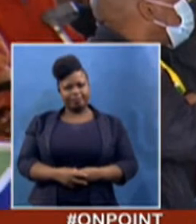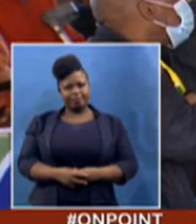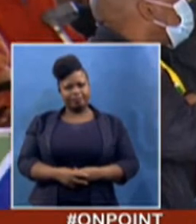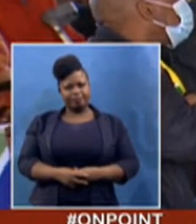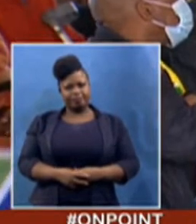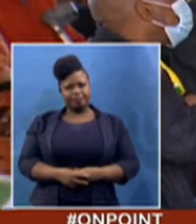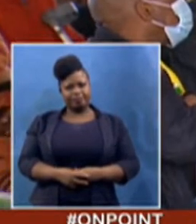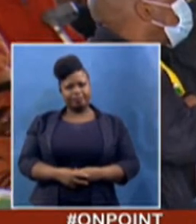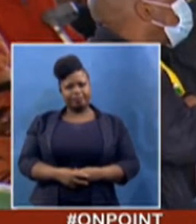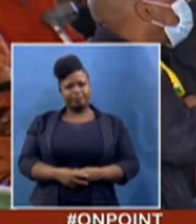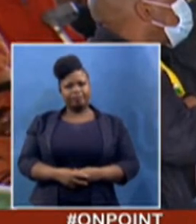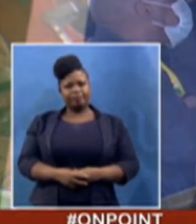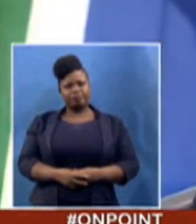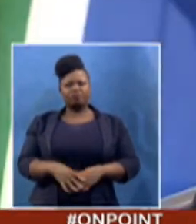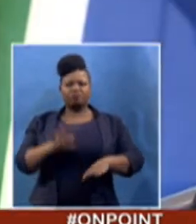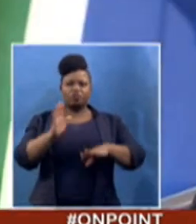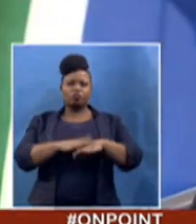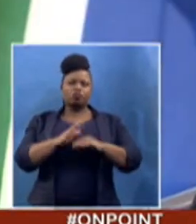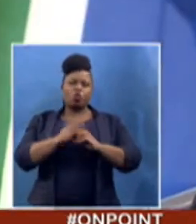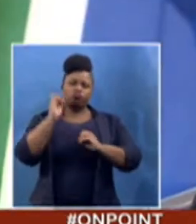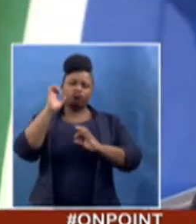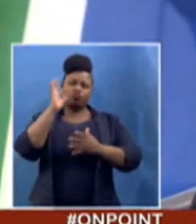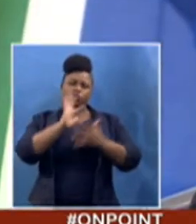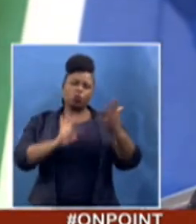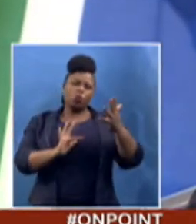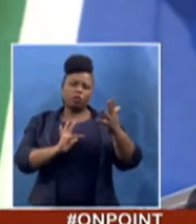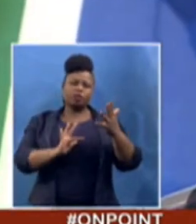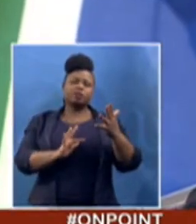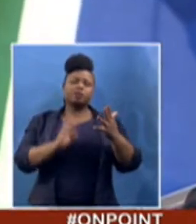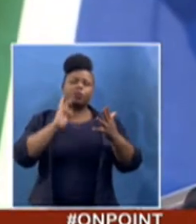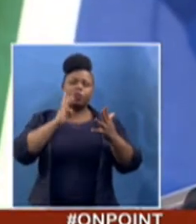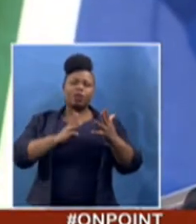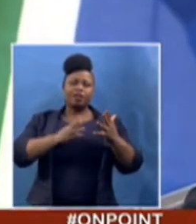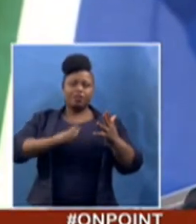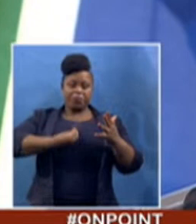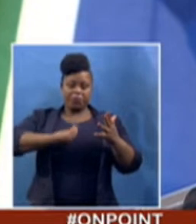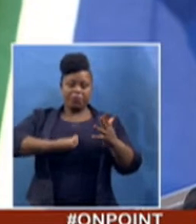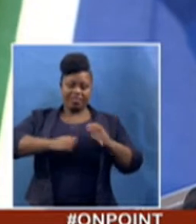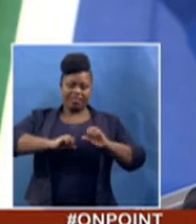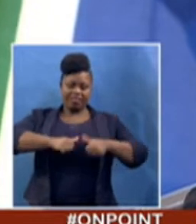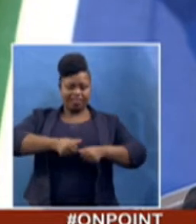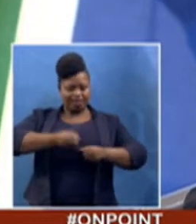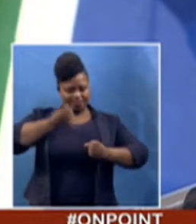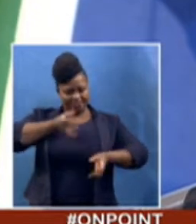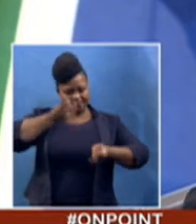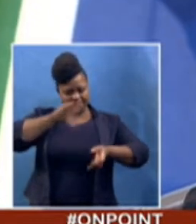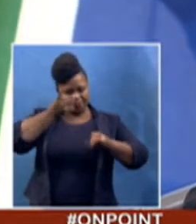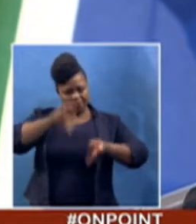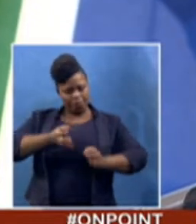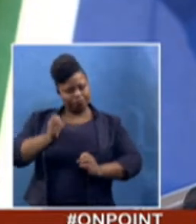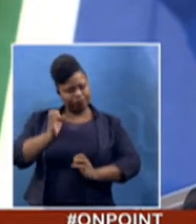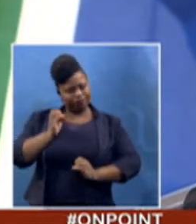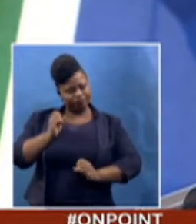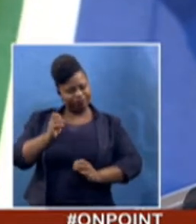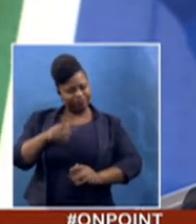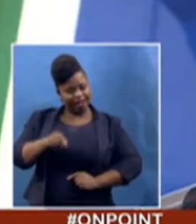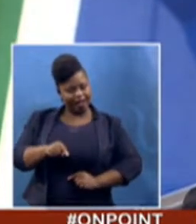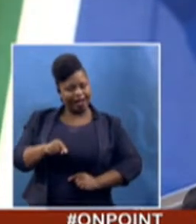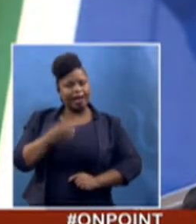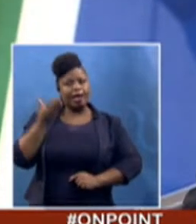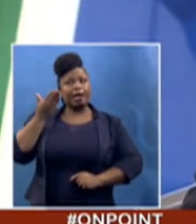We will share stories with the younger generation of where we were on that